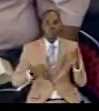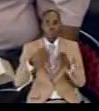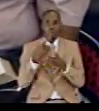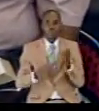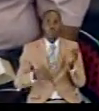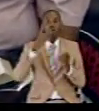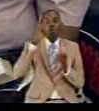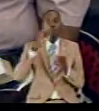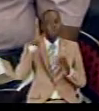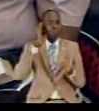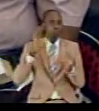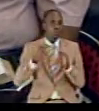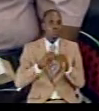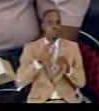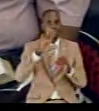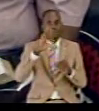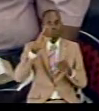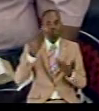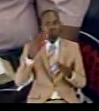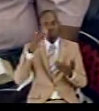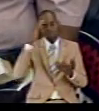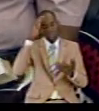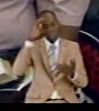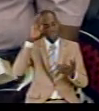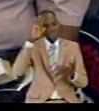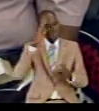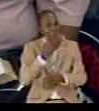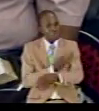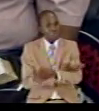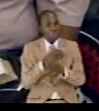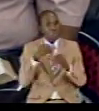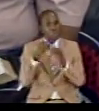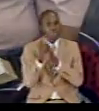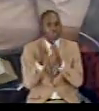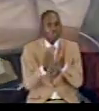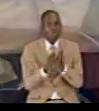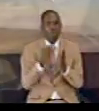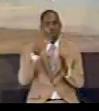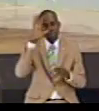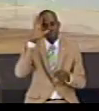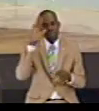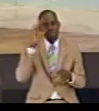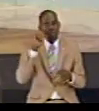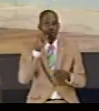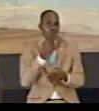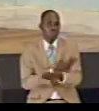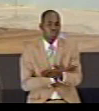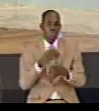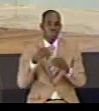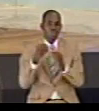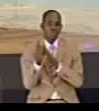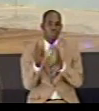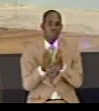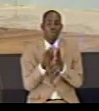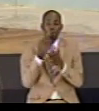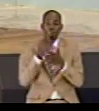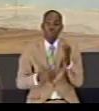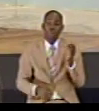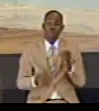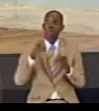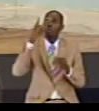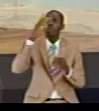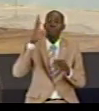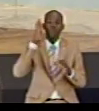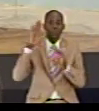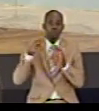your son-in-law, many will trust in the Lord because of you. What God will do on your daddy, on your